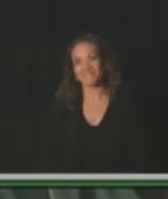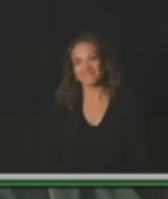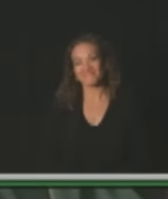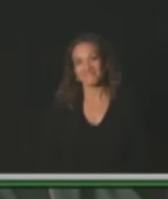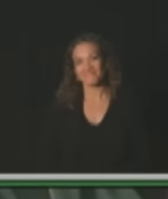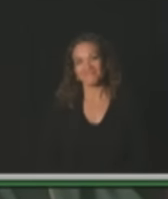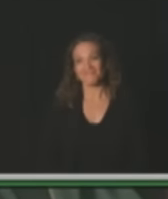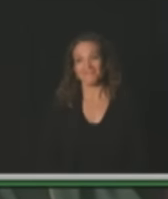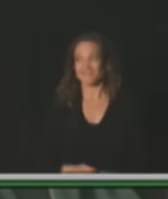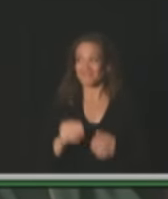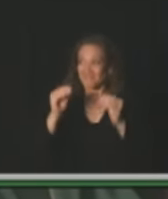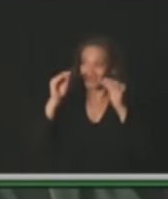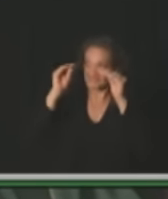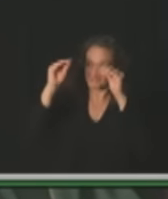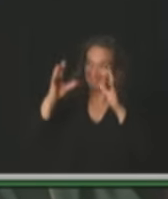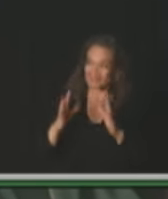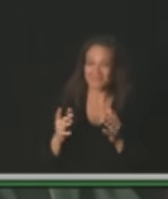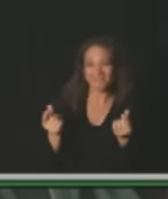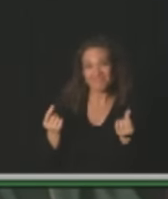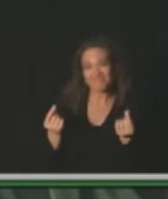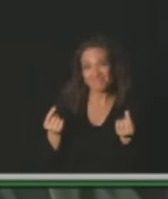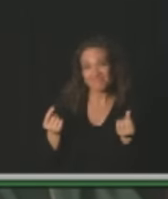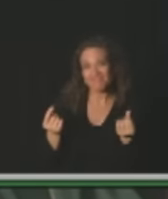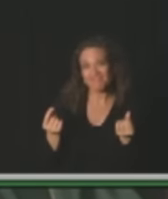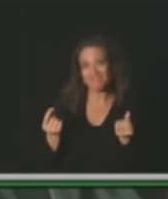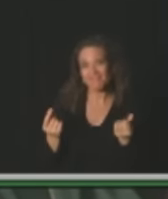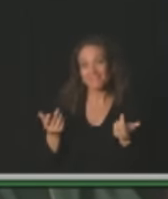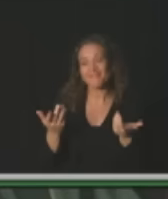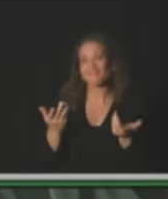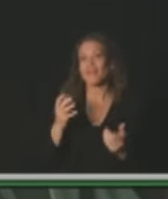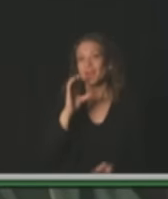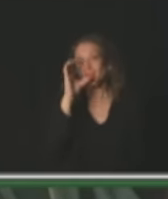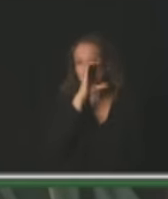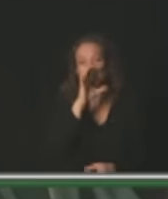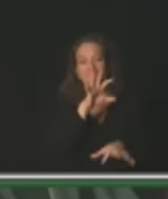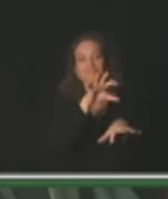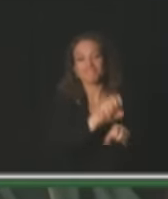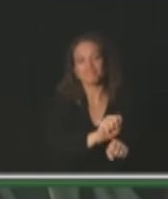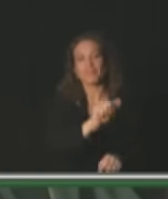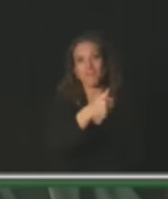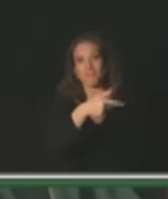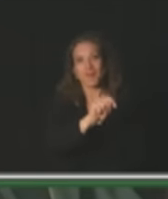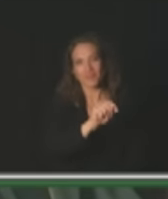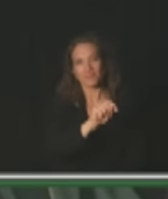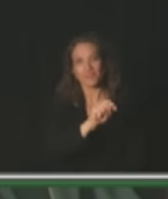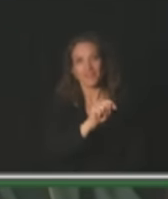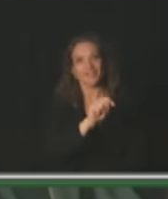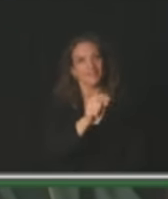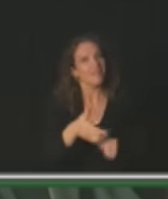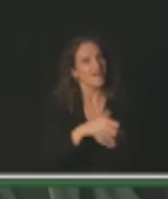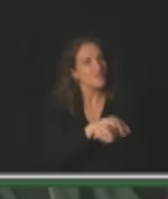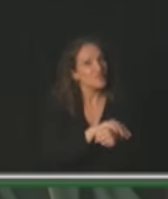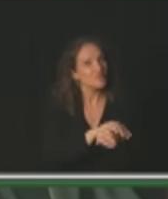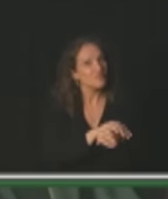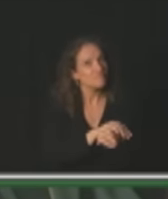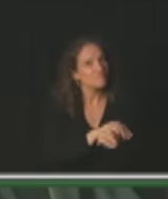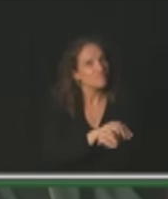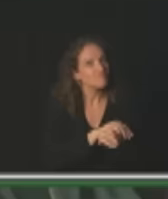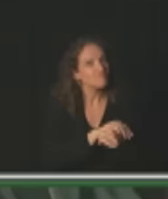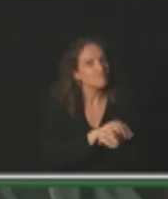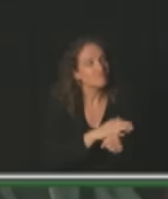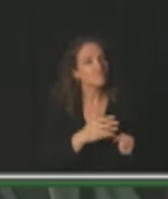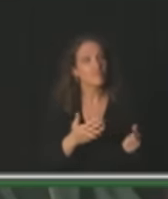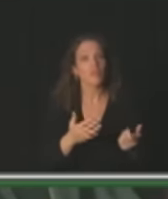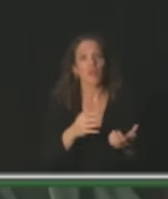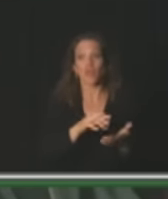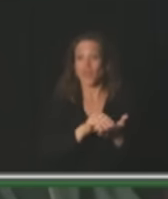And what did the professor do? He found her an apartment and paid for the apartment. And what